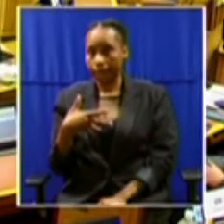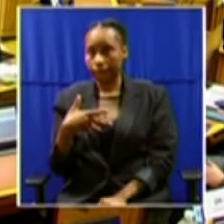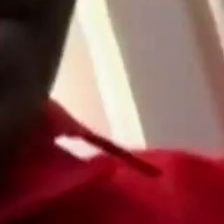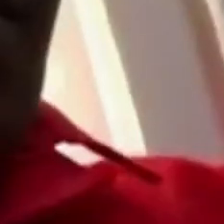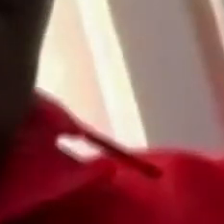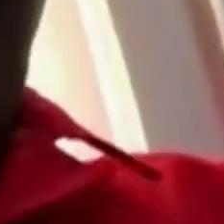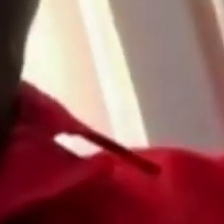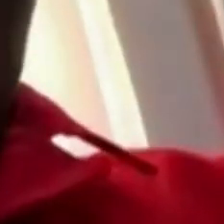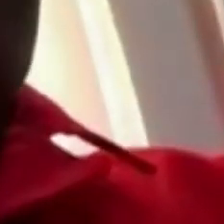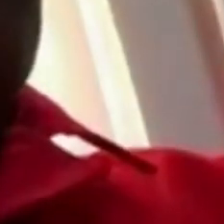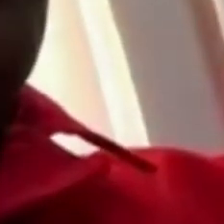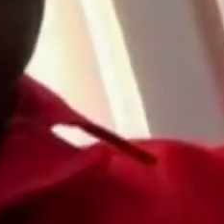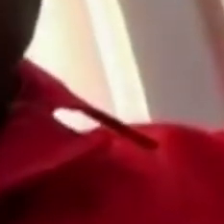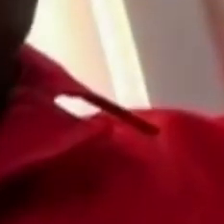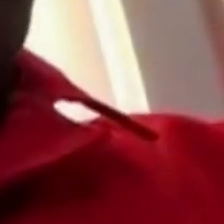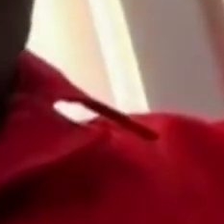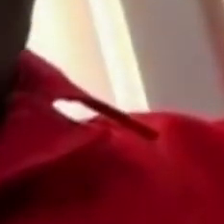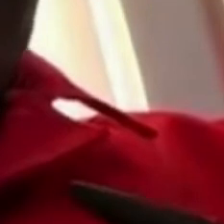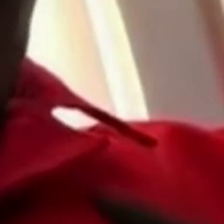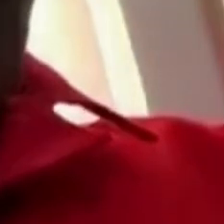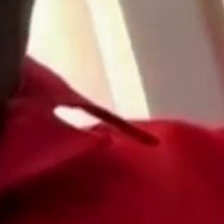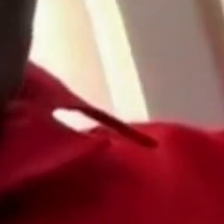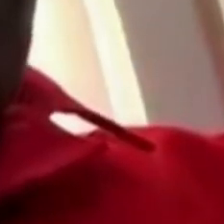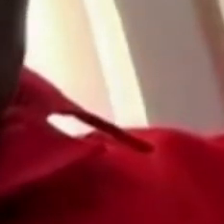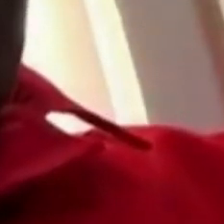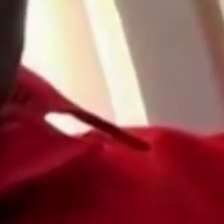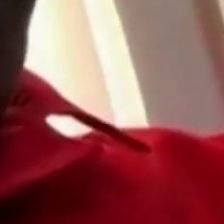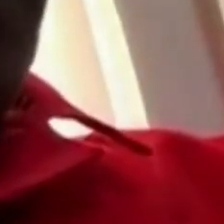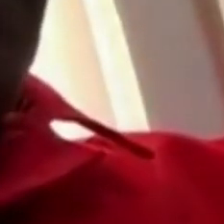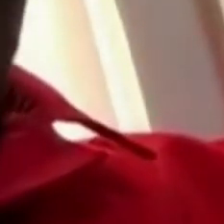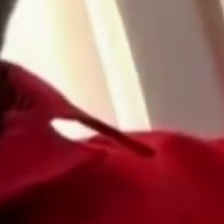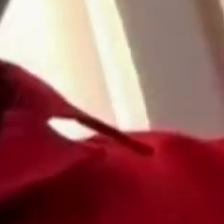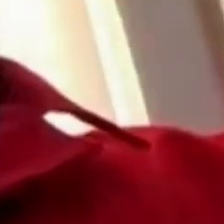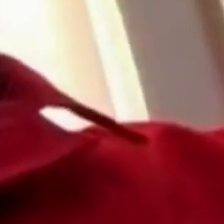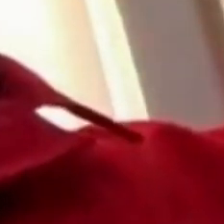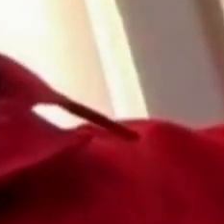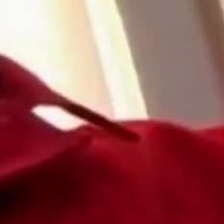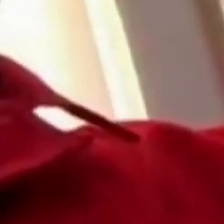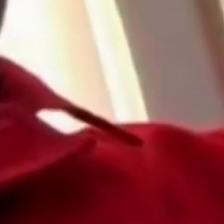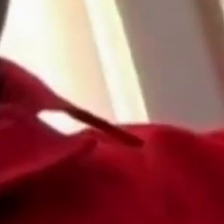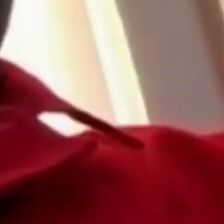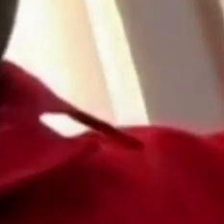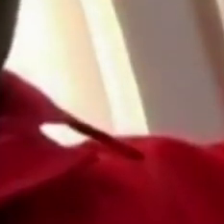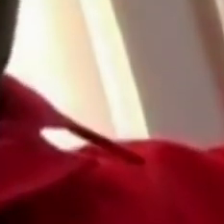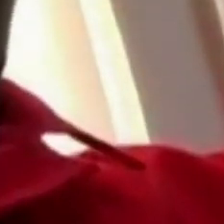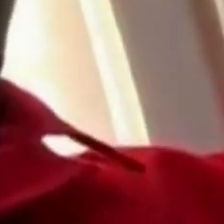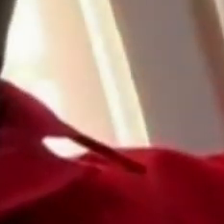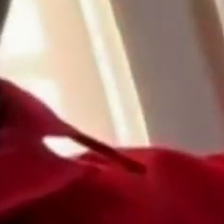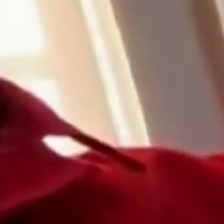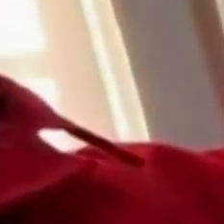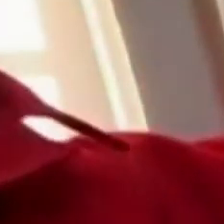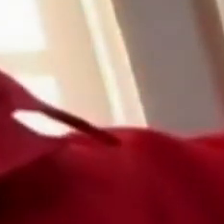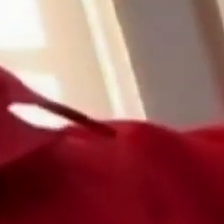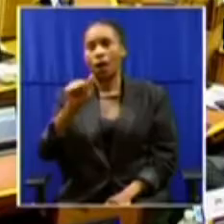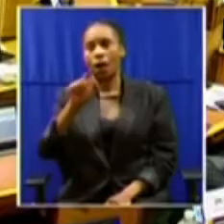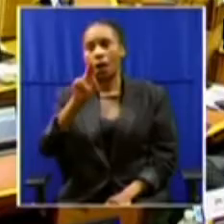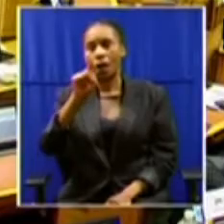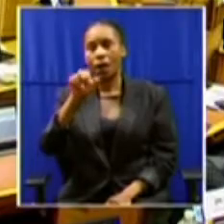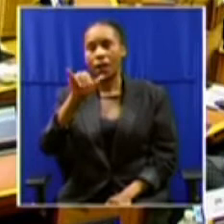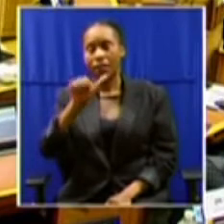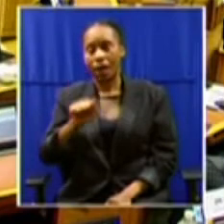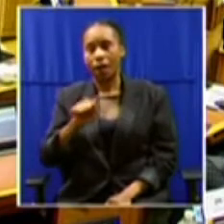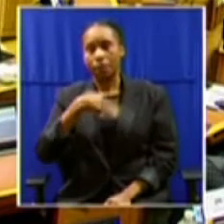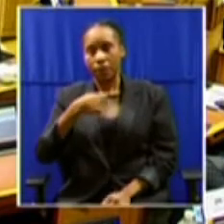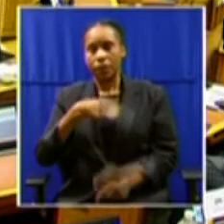I will take the question on behalf of Honorable Mafanya. Is Honorable Mkondo? Thank you. Proceed.